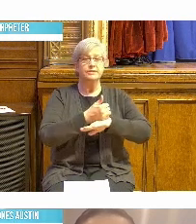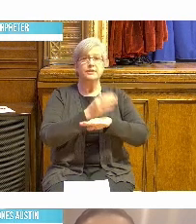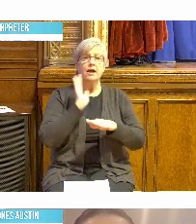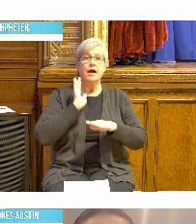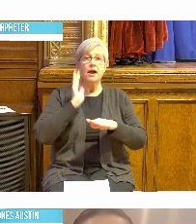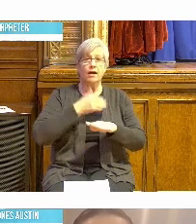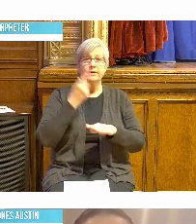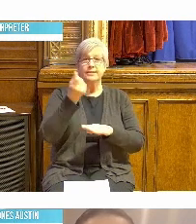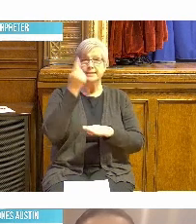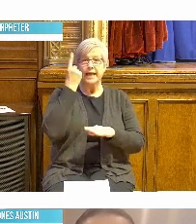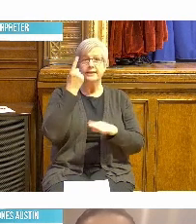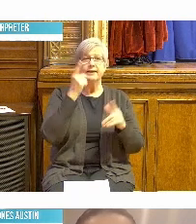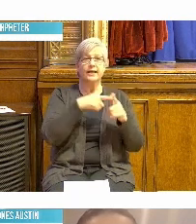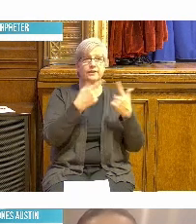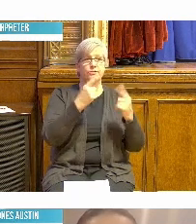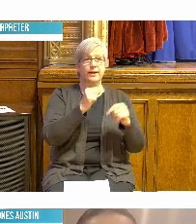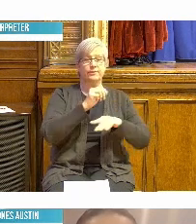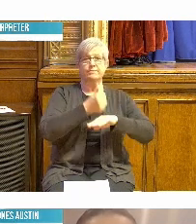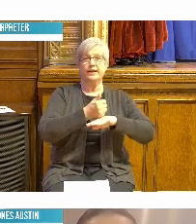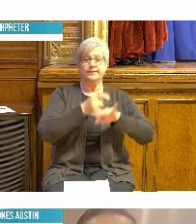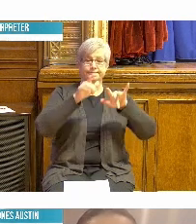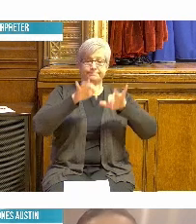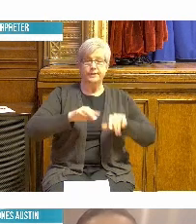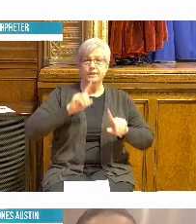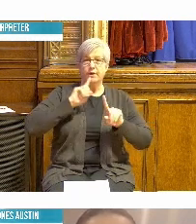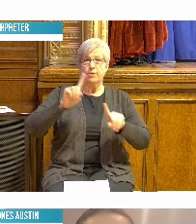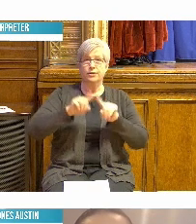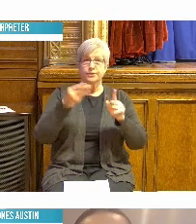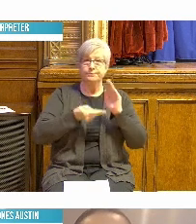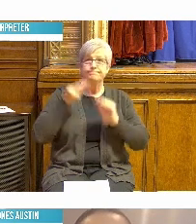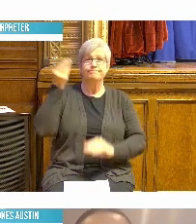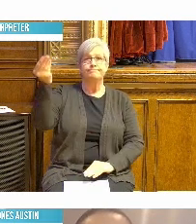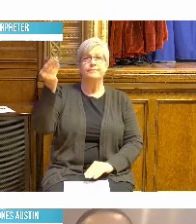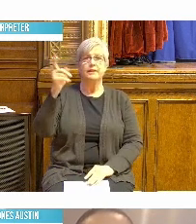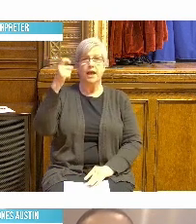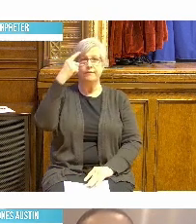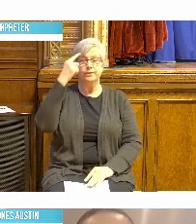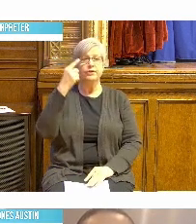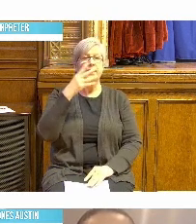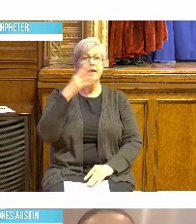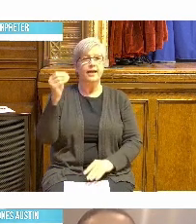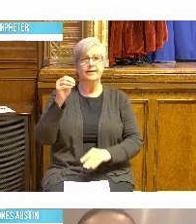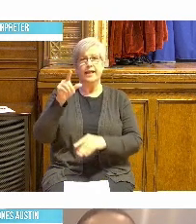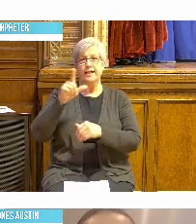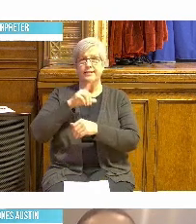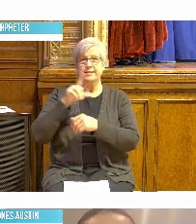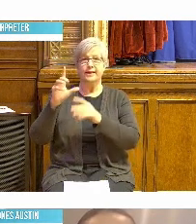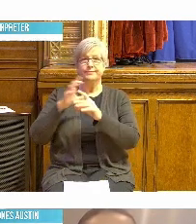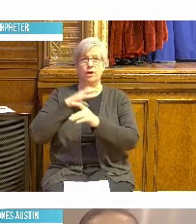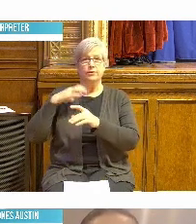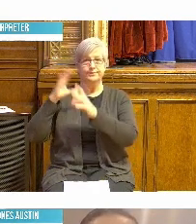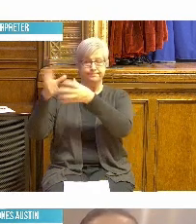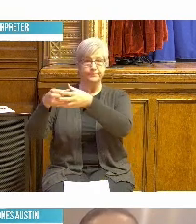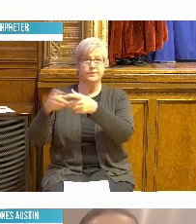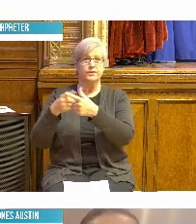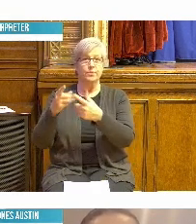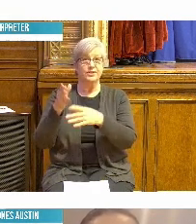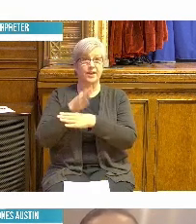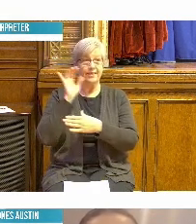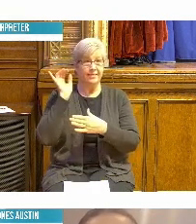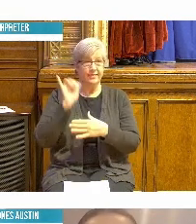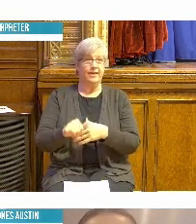our understanding is and create the recommendations to forward to, of course, the governor and the legislative body. So wanted to share that